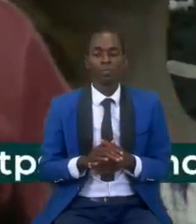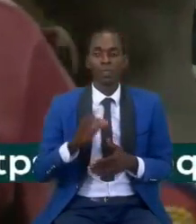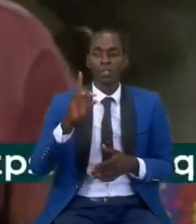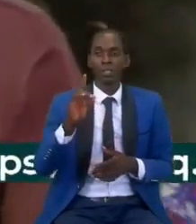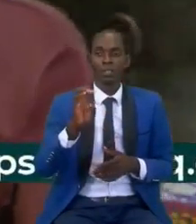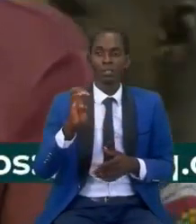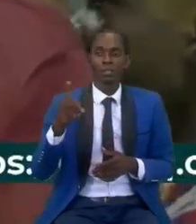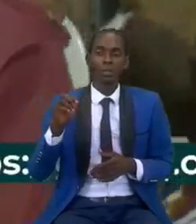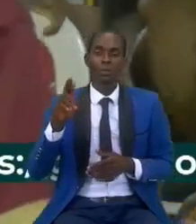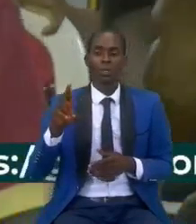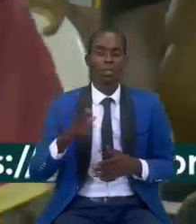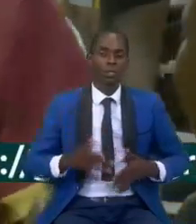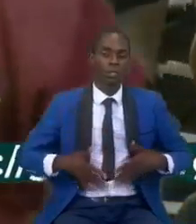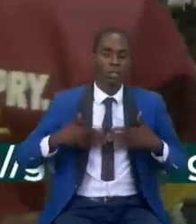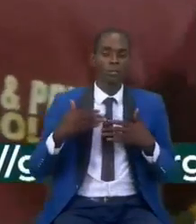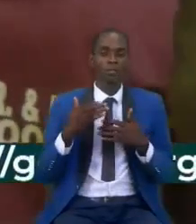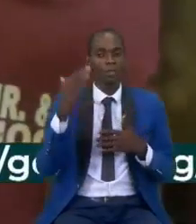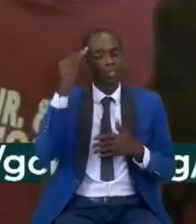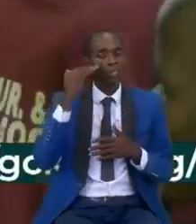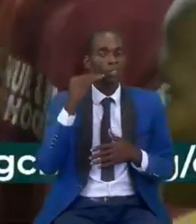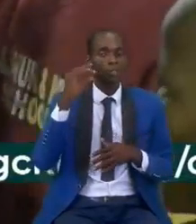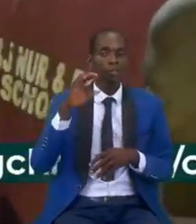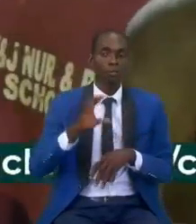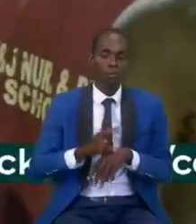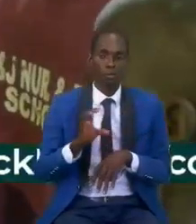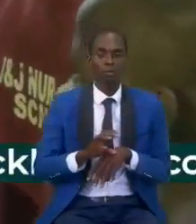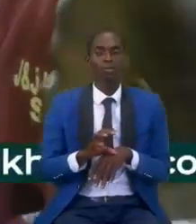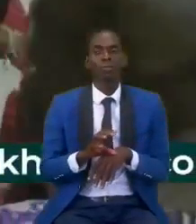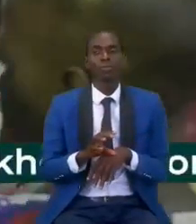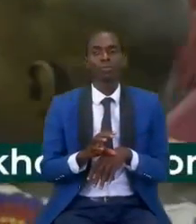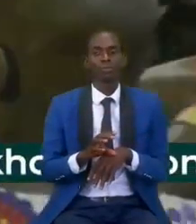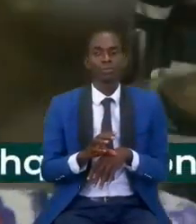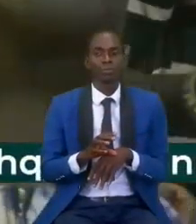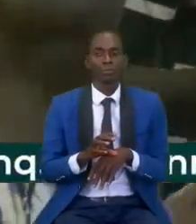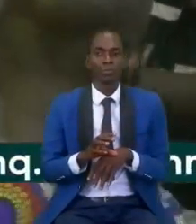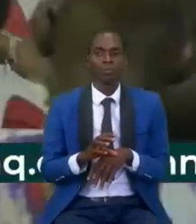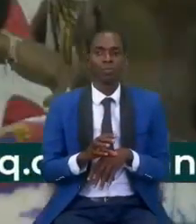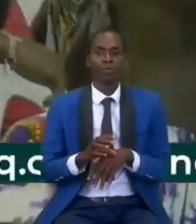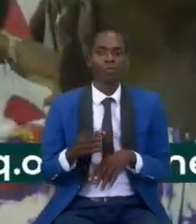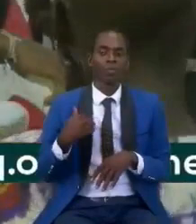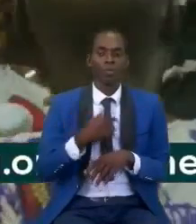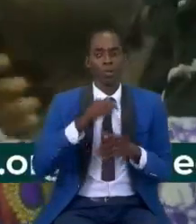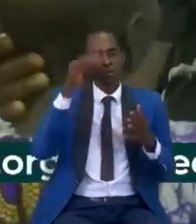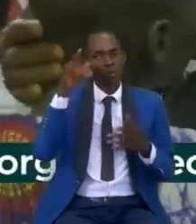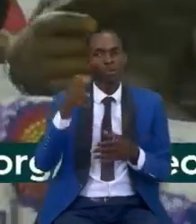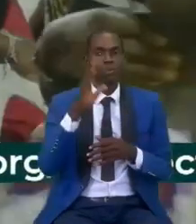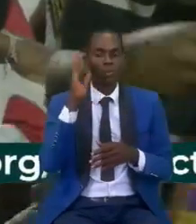Street. We expect you will be there by the grace of God.